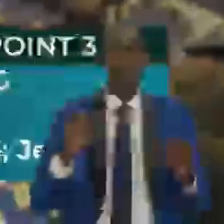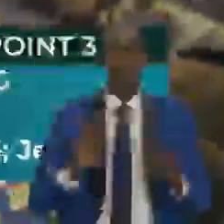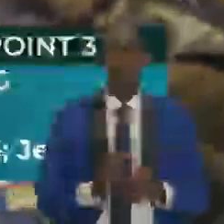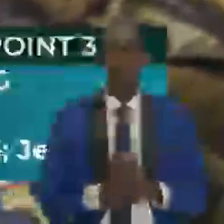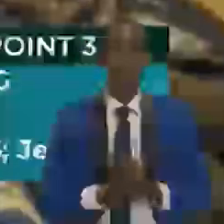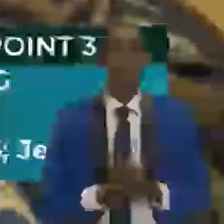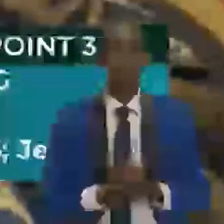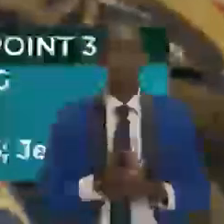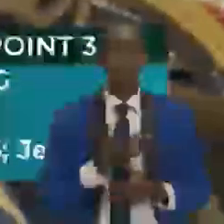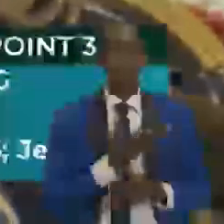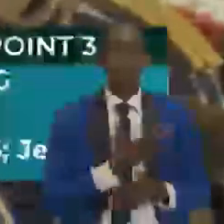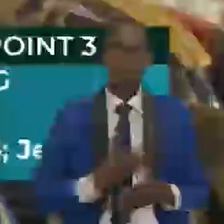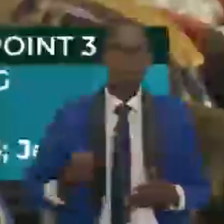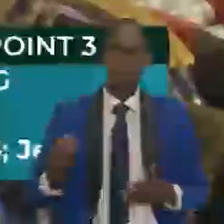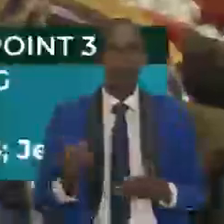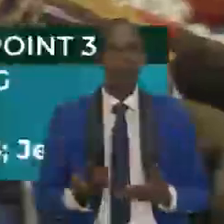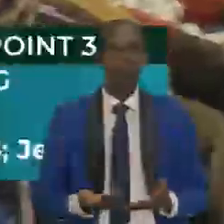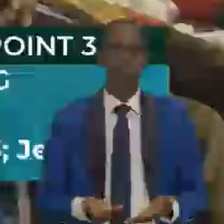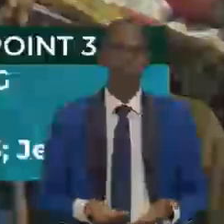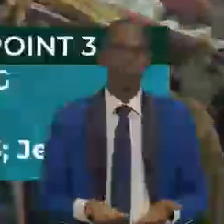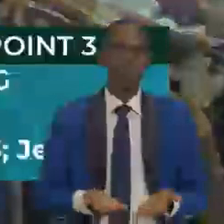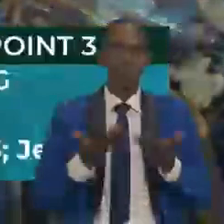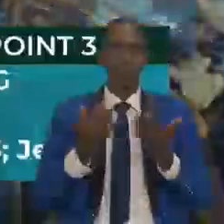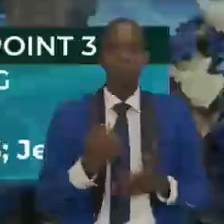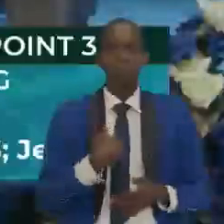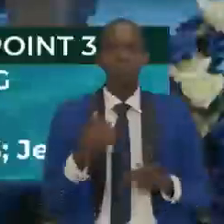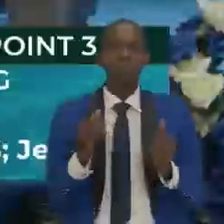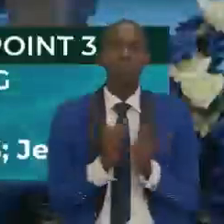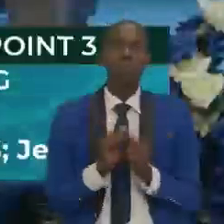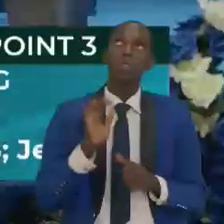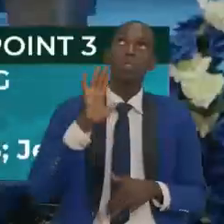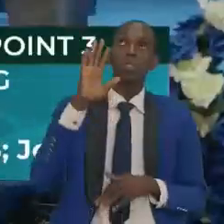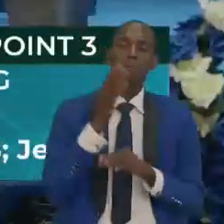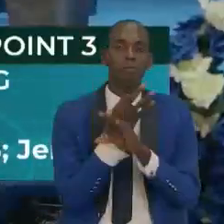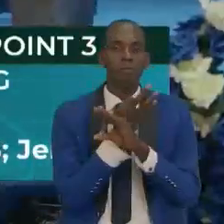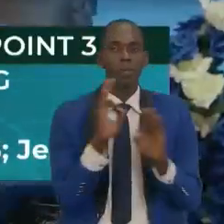and uphold me with thy free spirit.